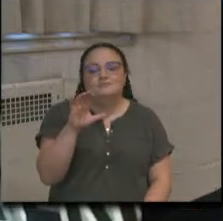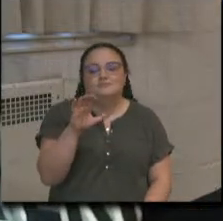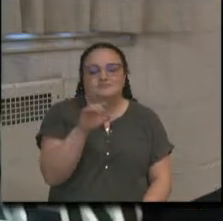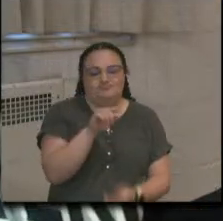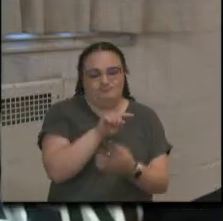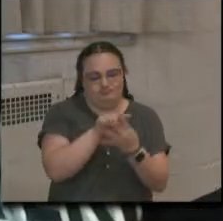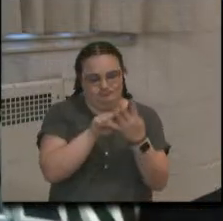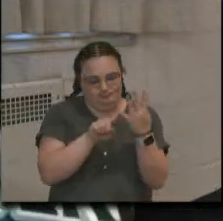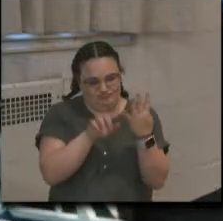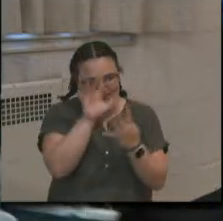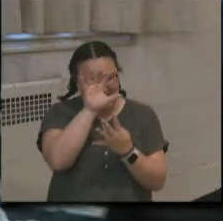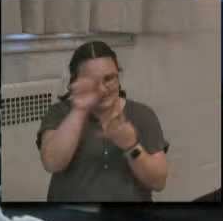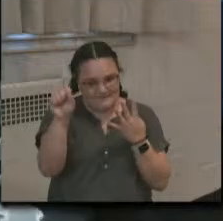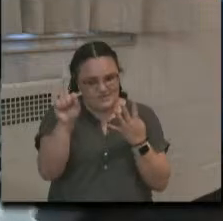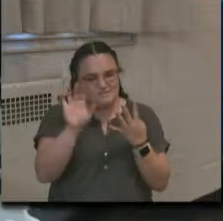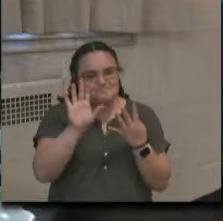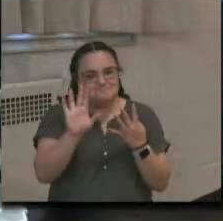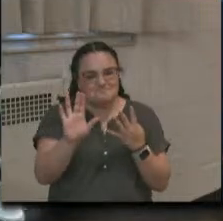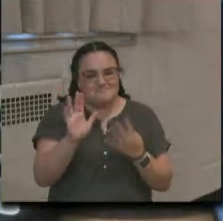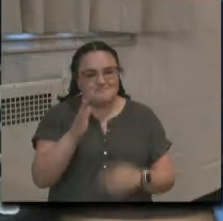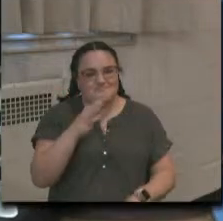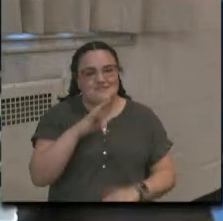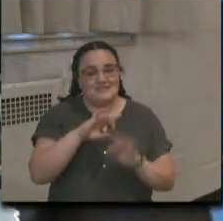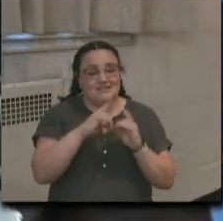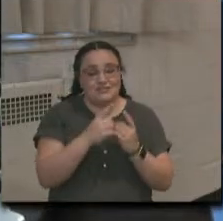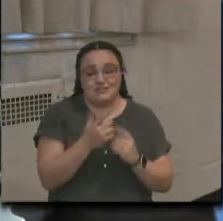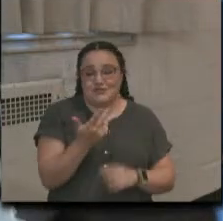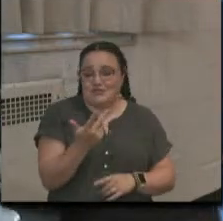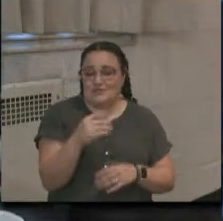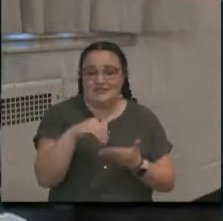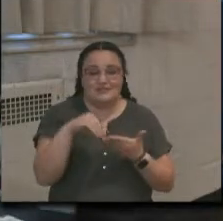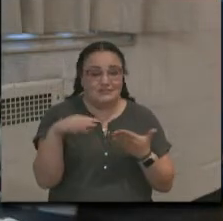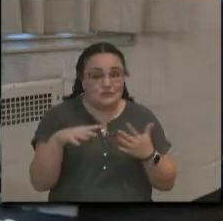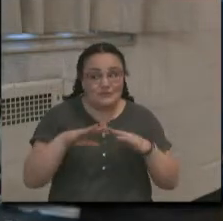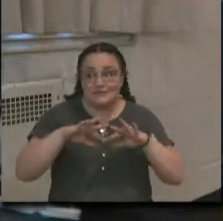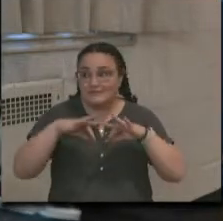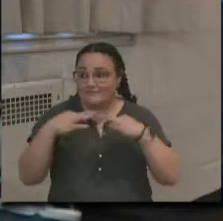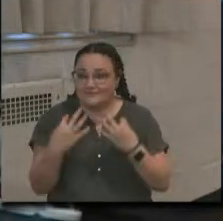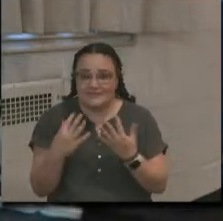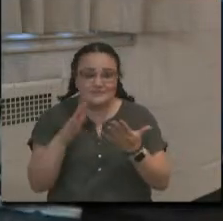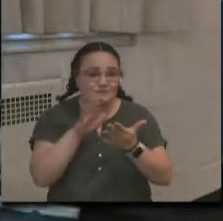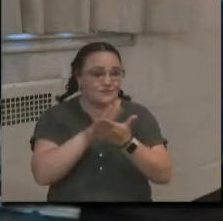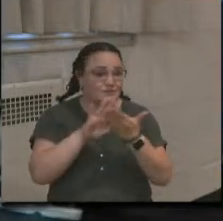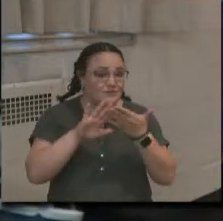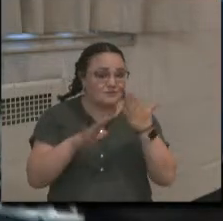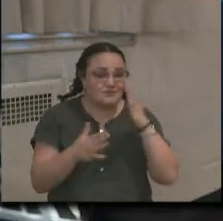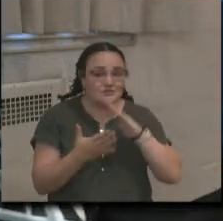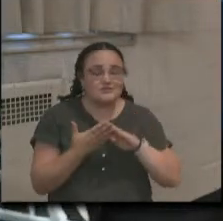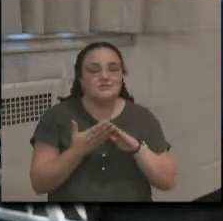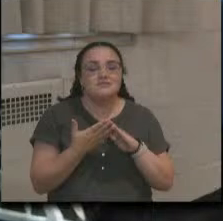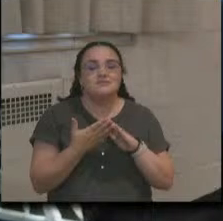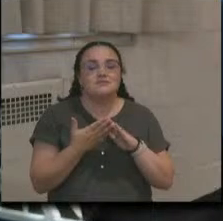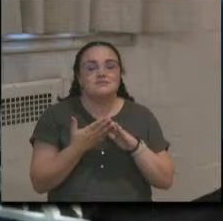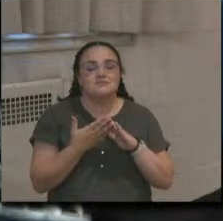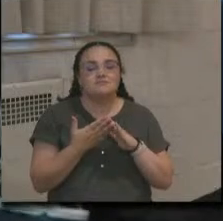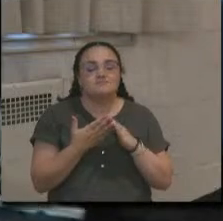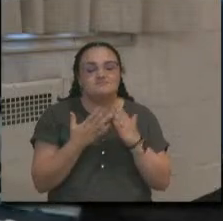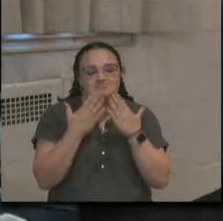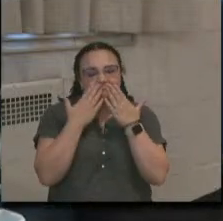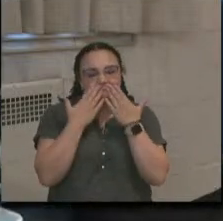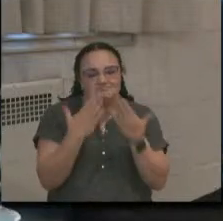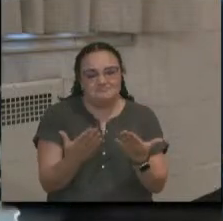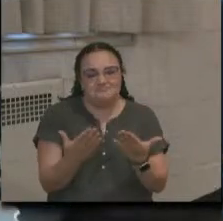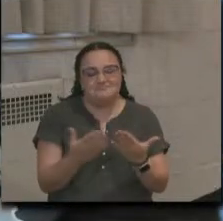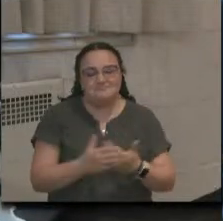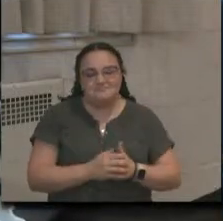Miller. On behalf of District 3 students, parents, and school communities, I bring thanks.